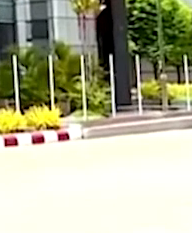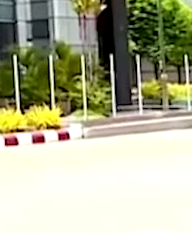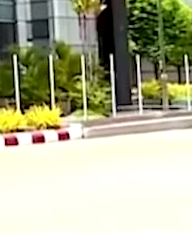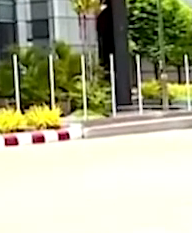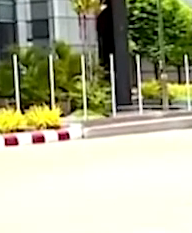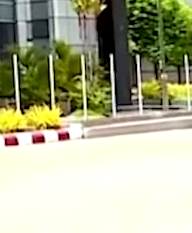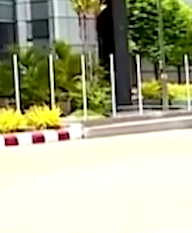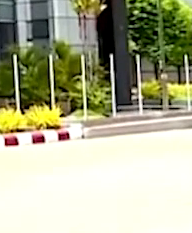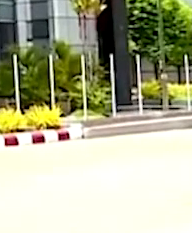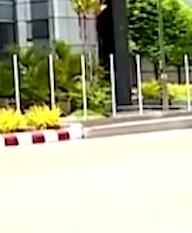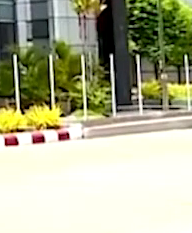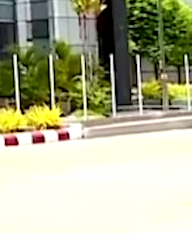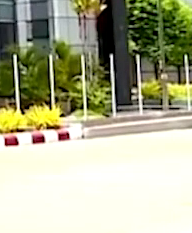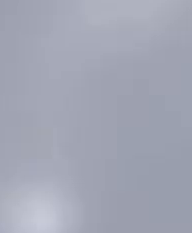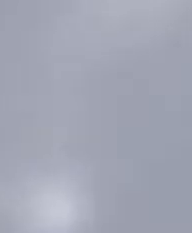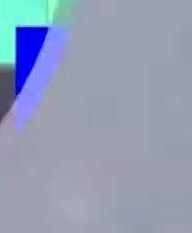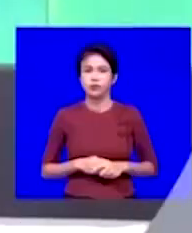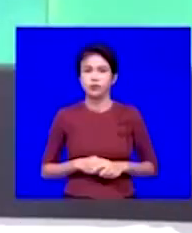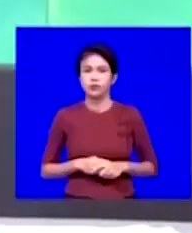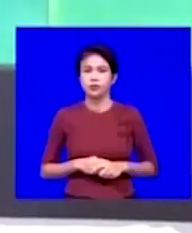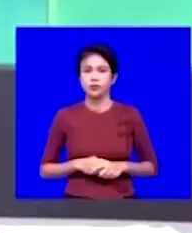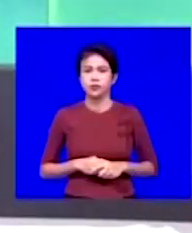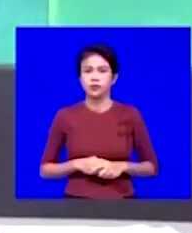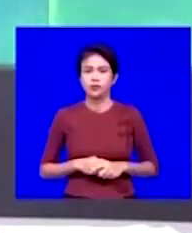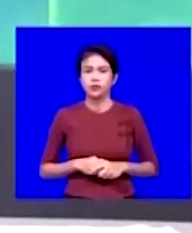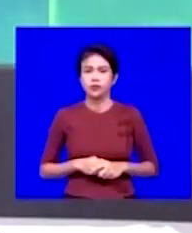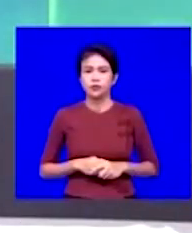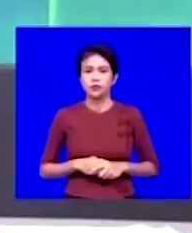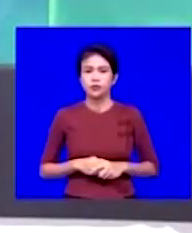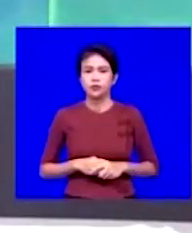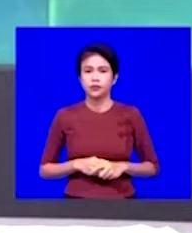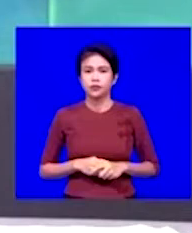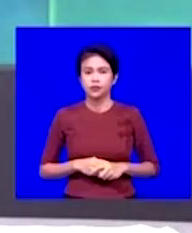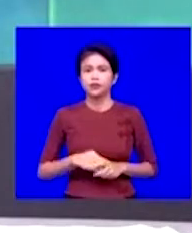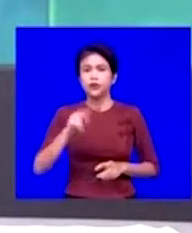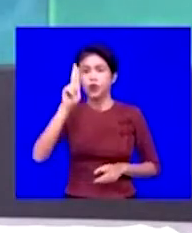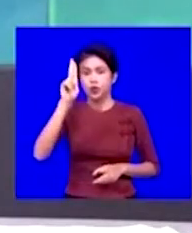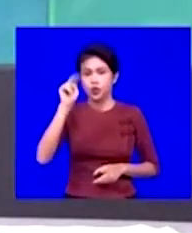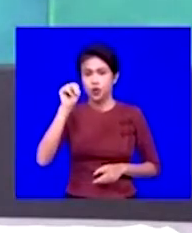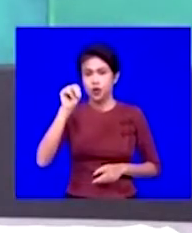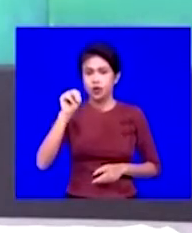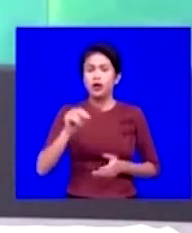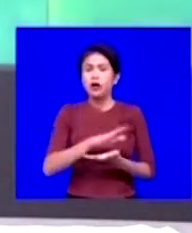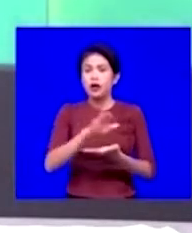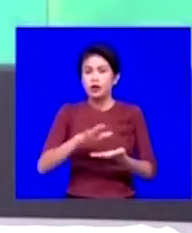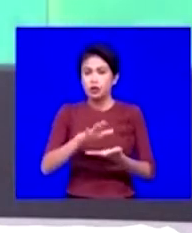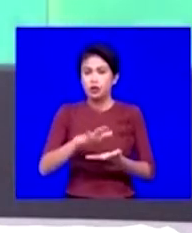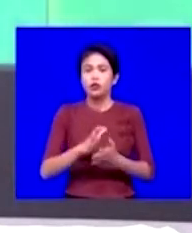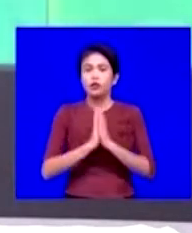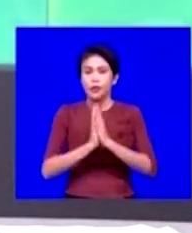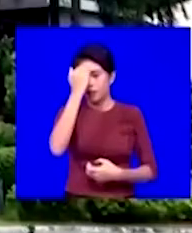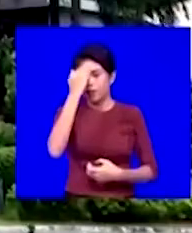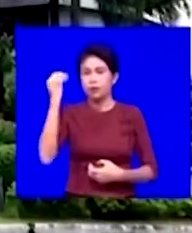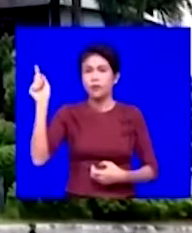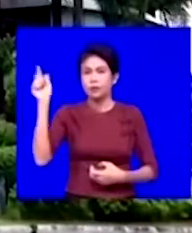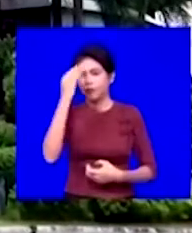conflict. Referring to the United Nations Security Council call for an immediate cessation of all forms of violence and unimpeded humanitarian access. The